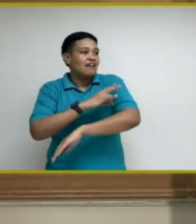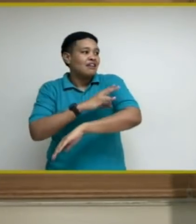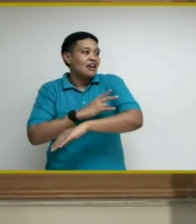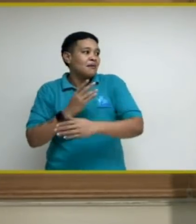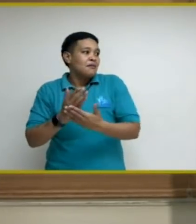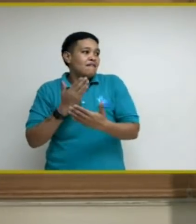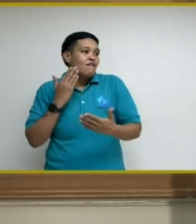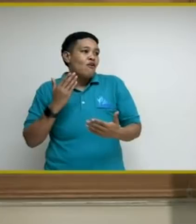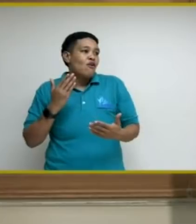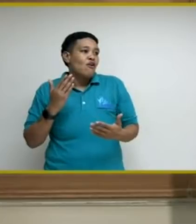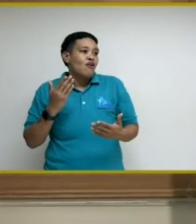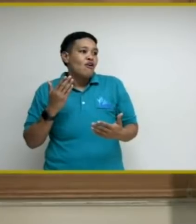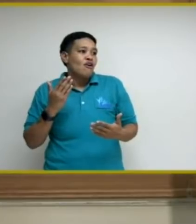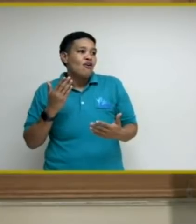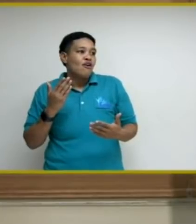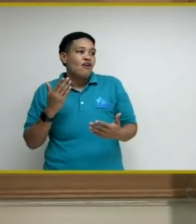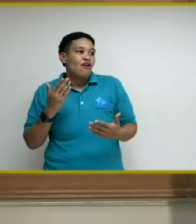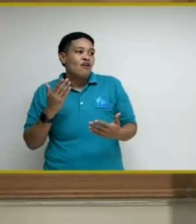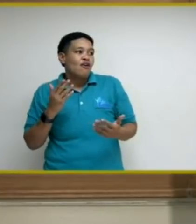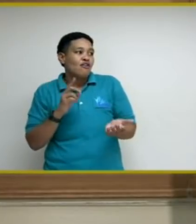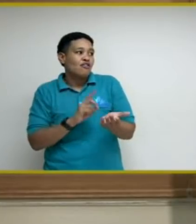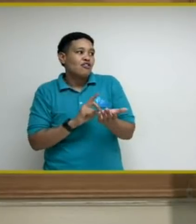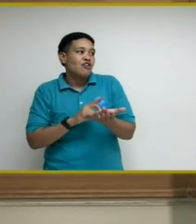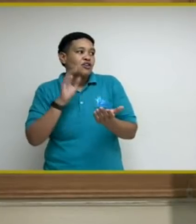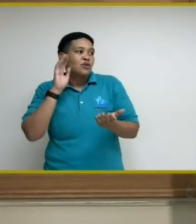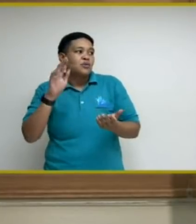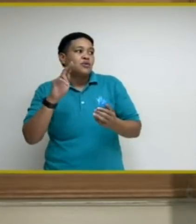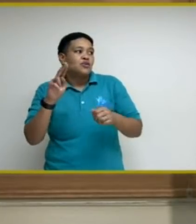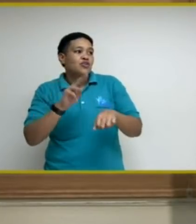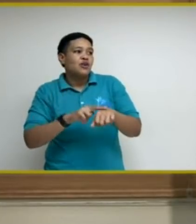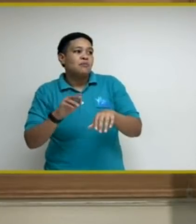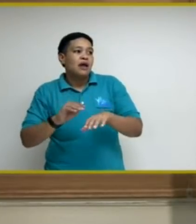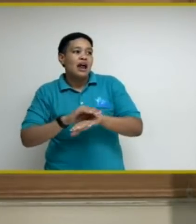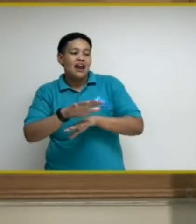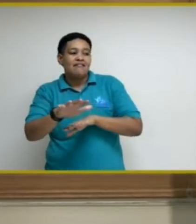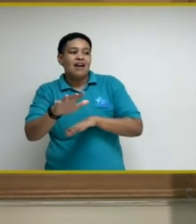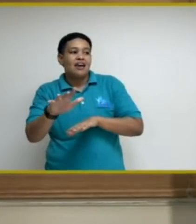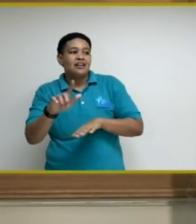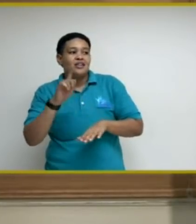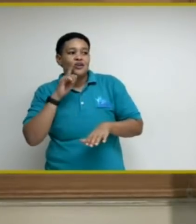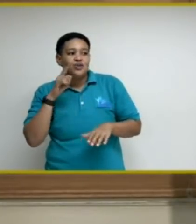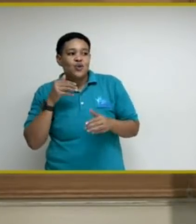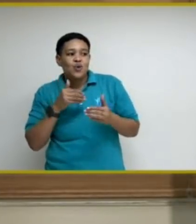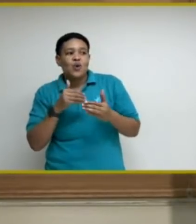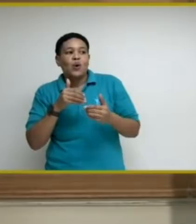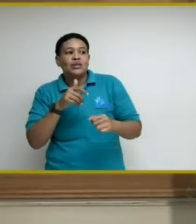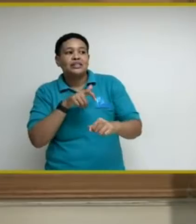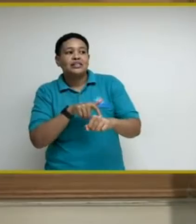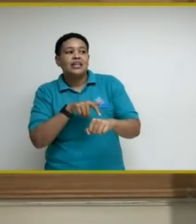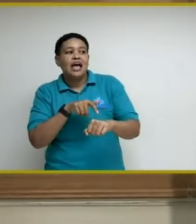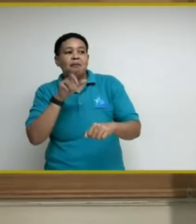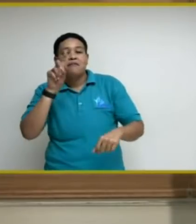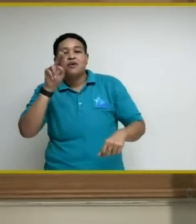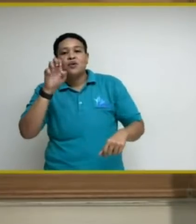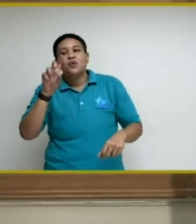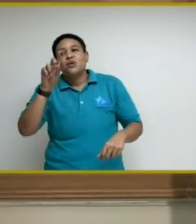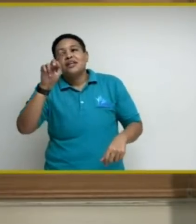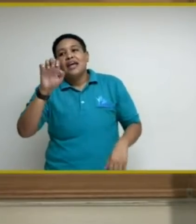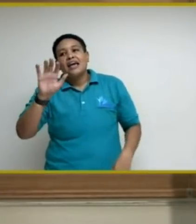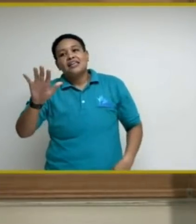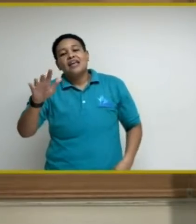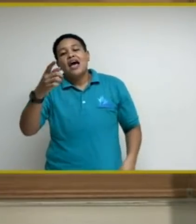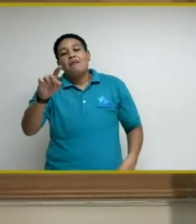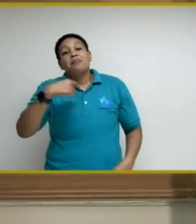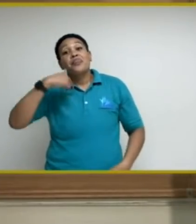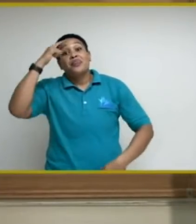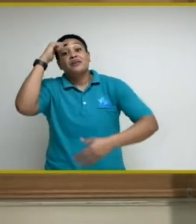then the clinician would normally advise to come closer to the point of the due date. And I think that